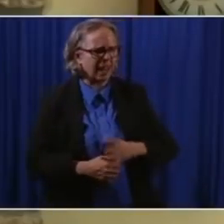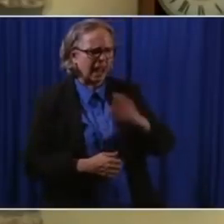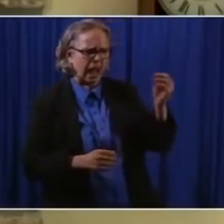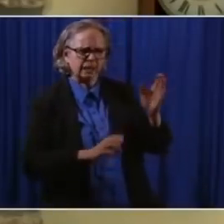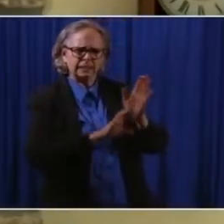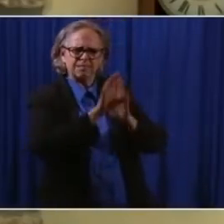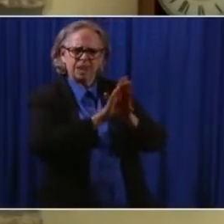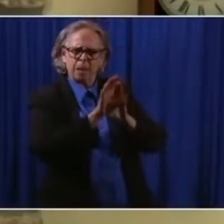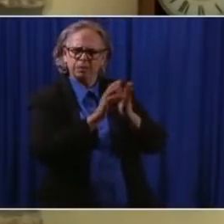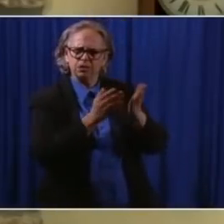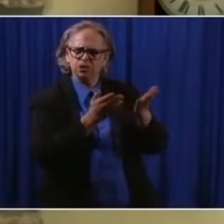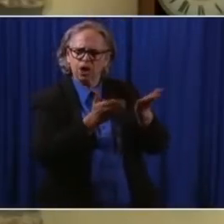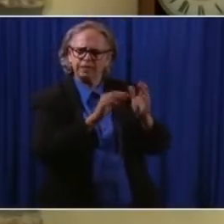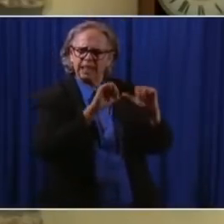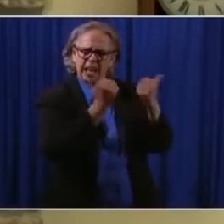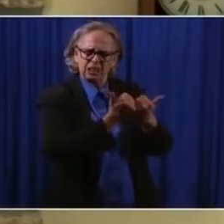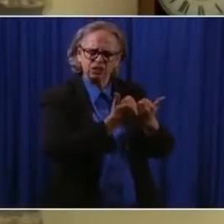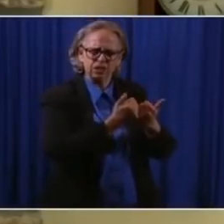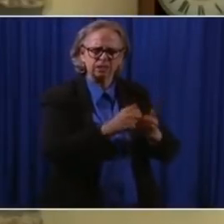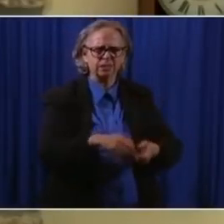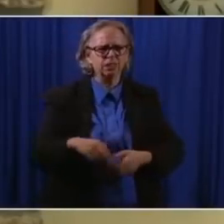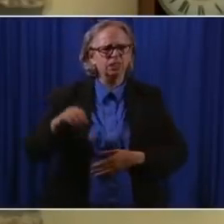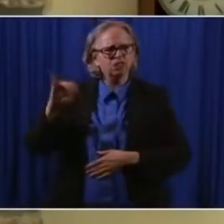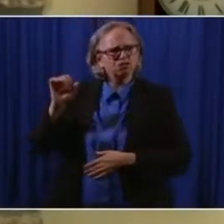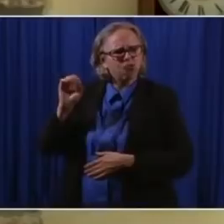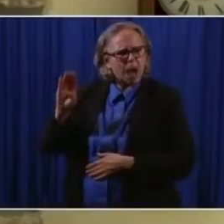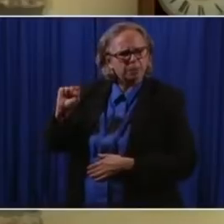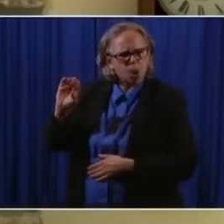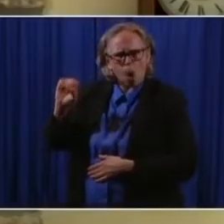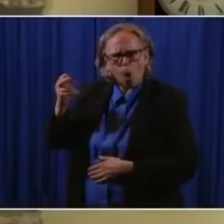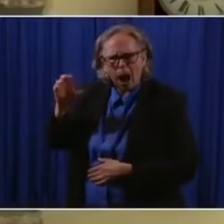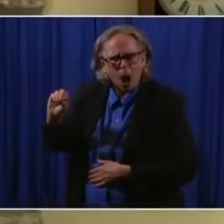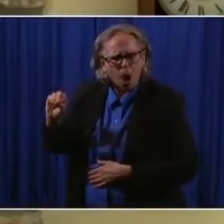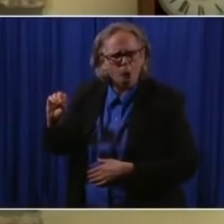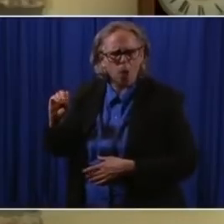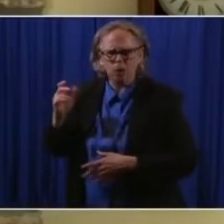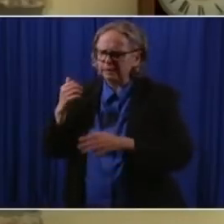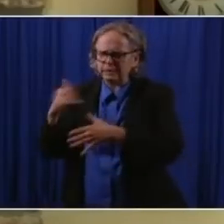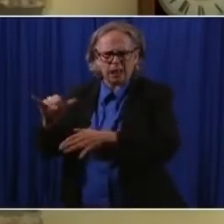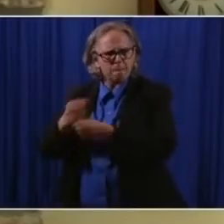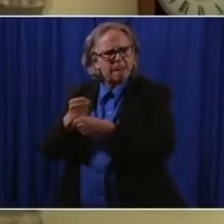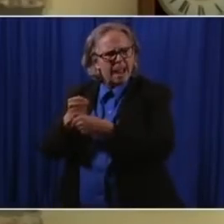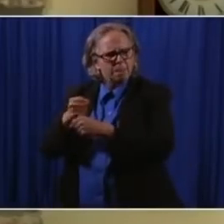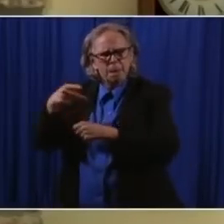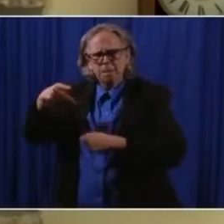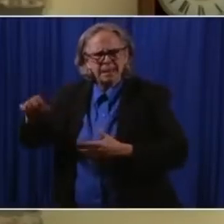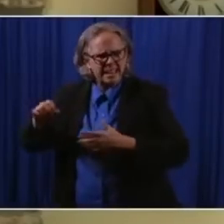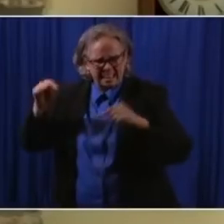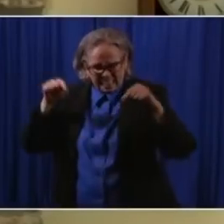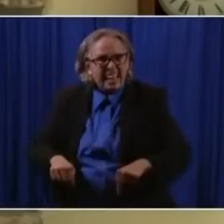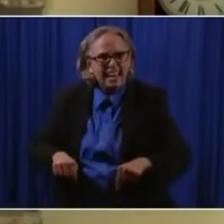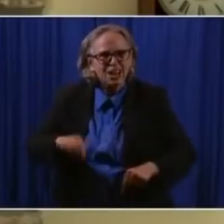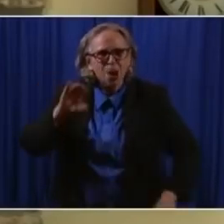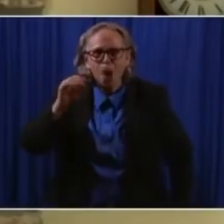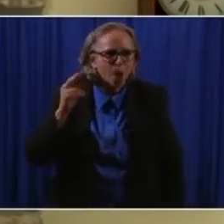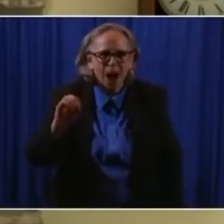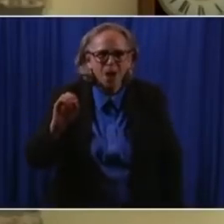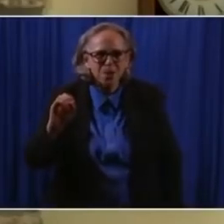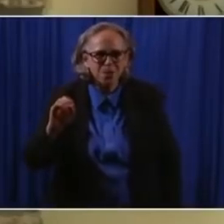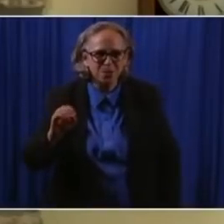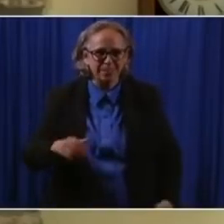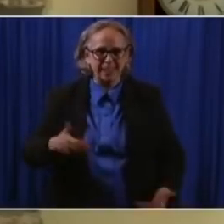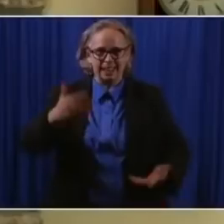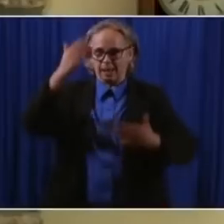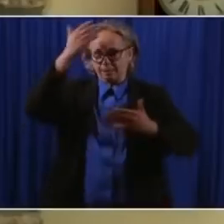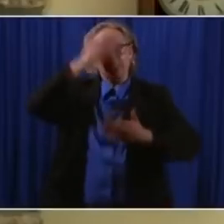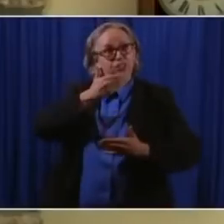for their continuing support of our efforts to make PPE, to make it here in Ohio, like these face shields. We're very proud